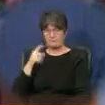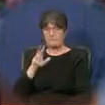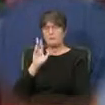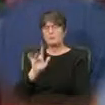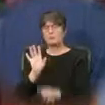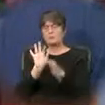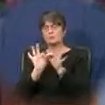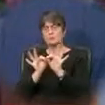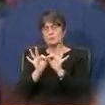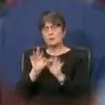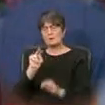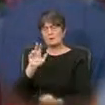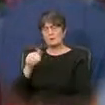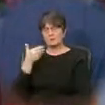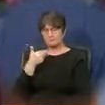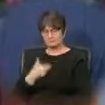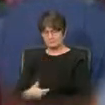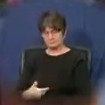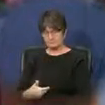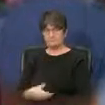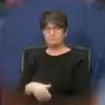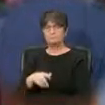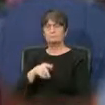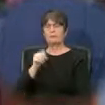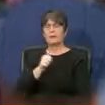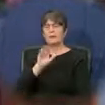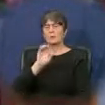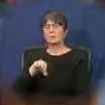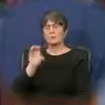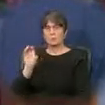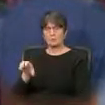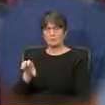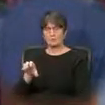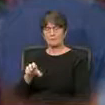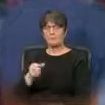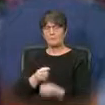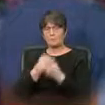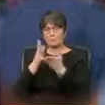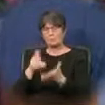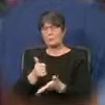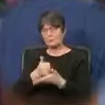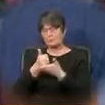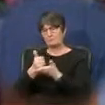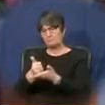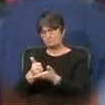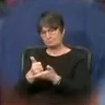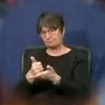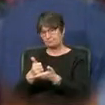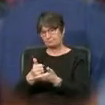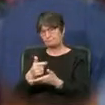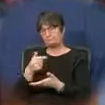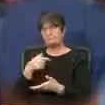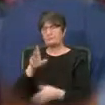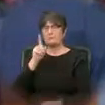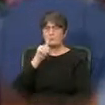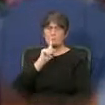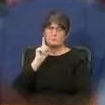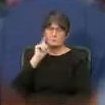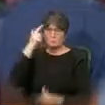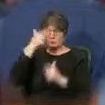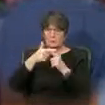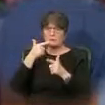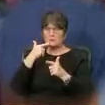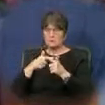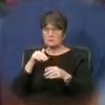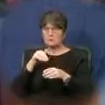the interpretation of Nancy Halata and closed captioning provided by the Apostolate, our deaf brothers and